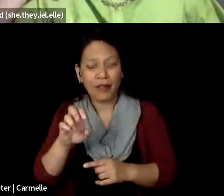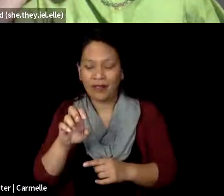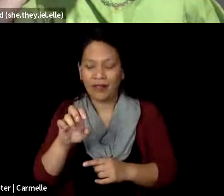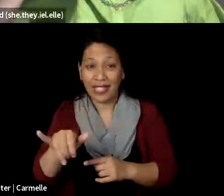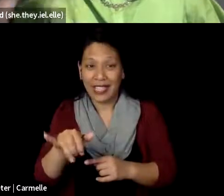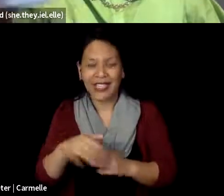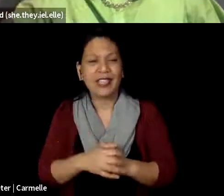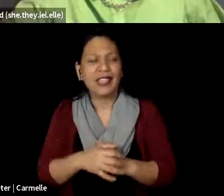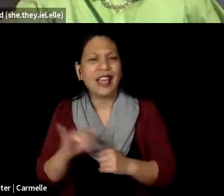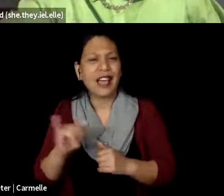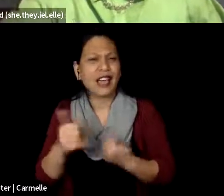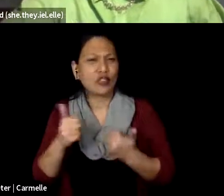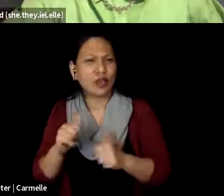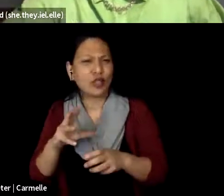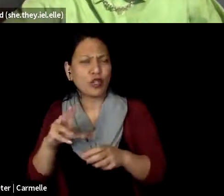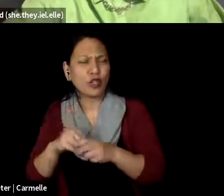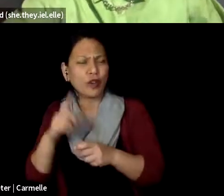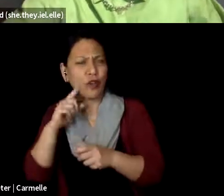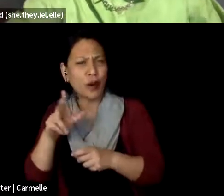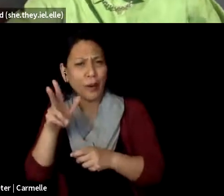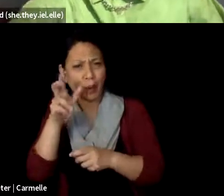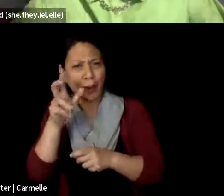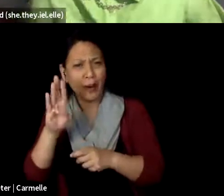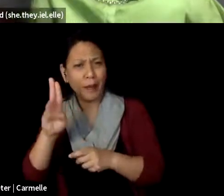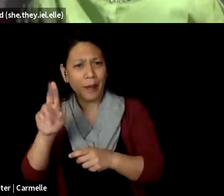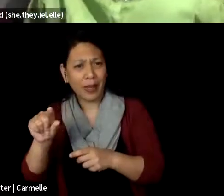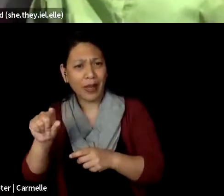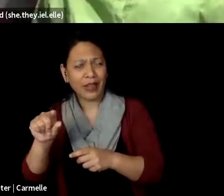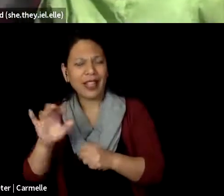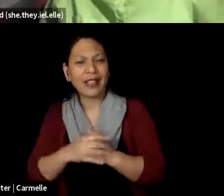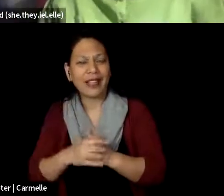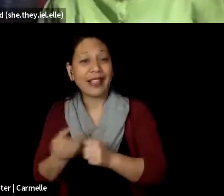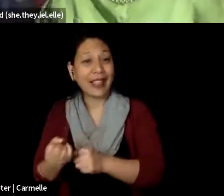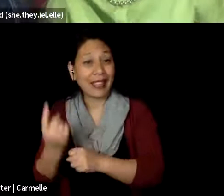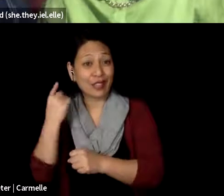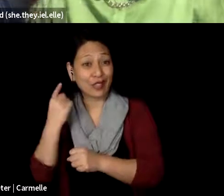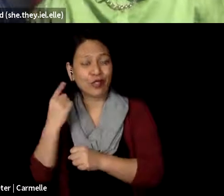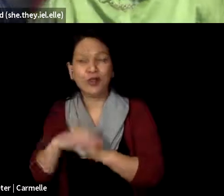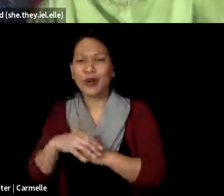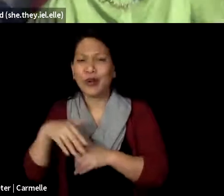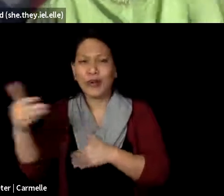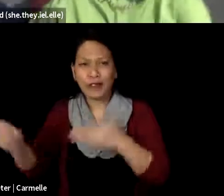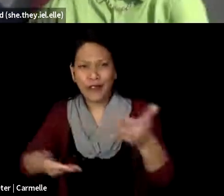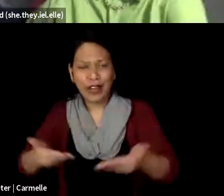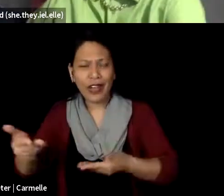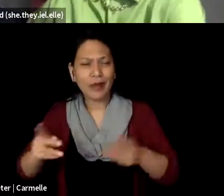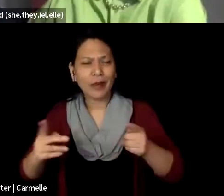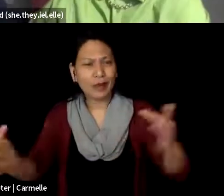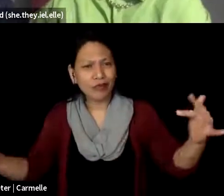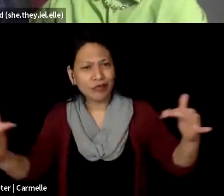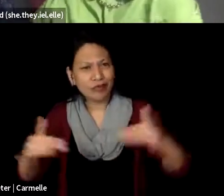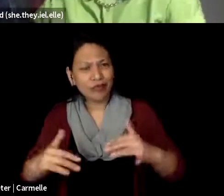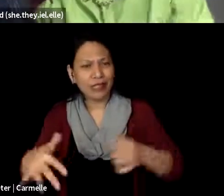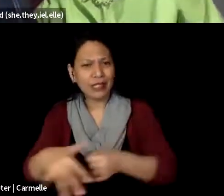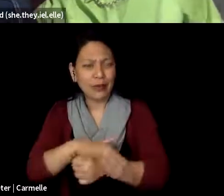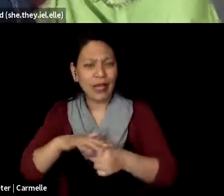with Bug when last year, when we invited folks into the space that, you know, they were